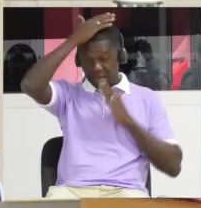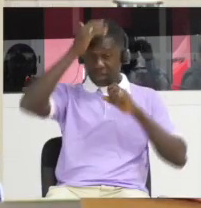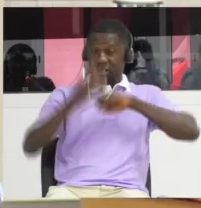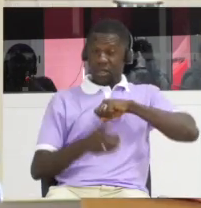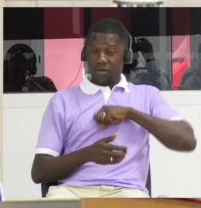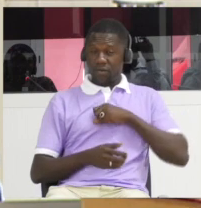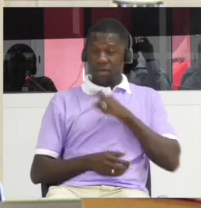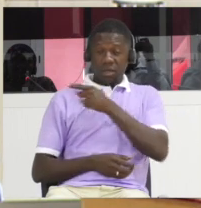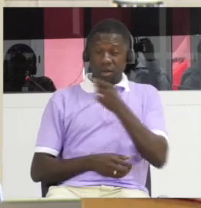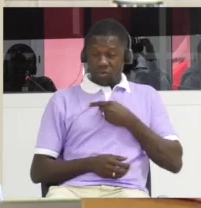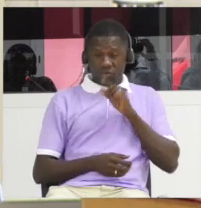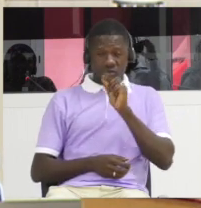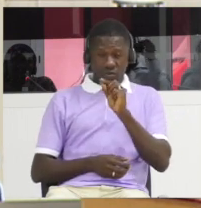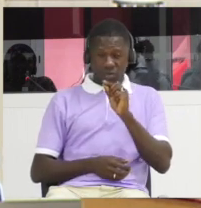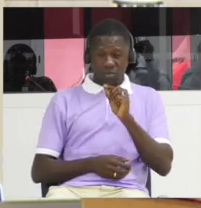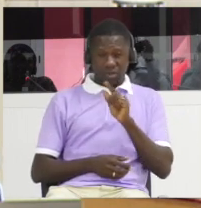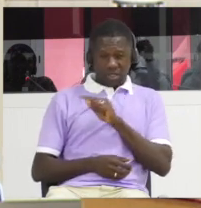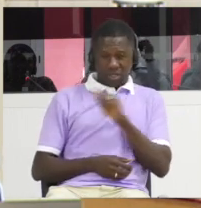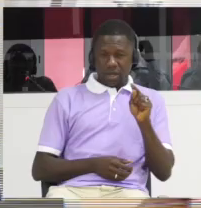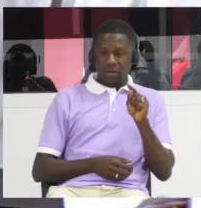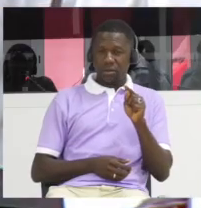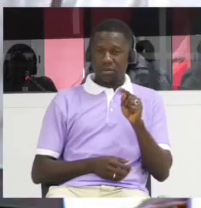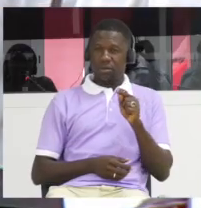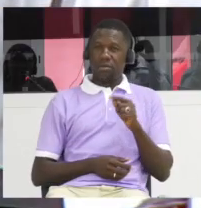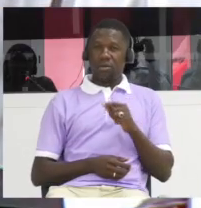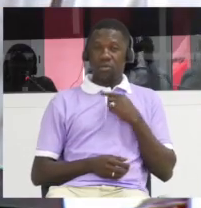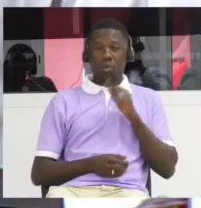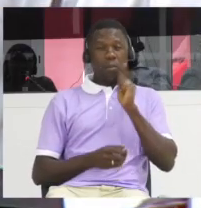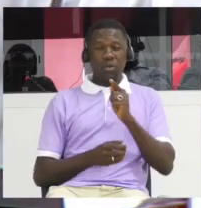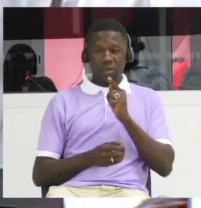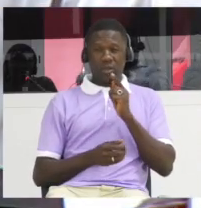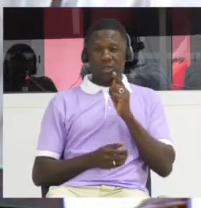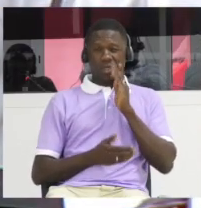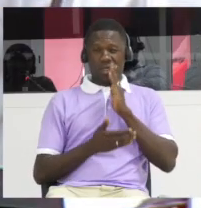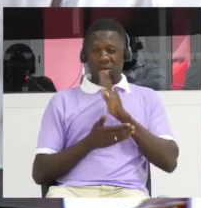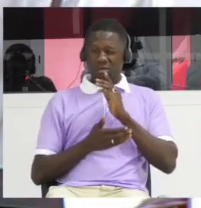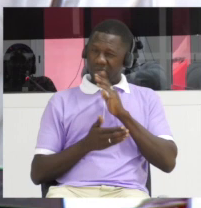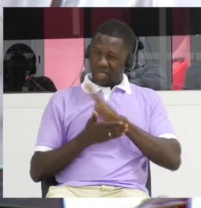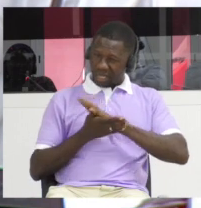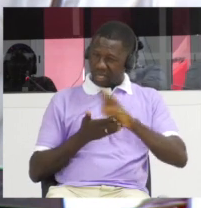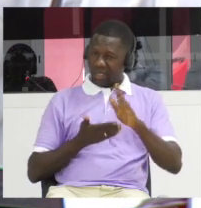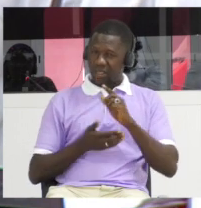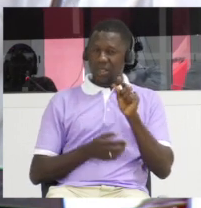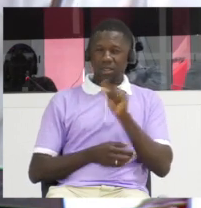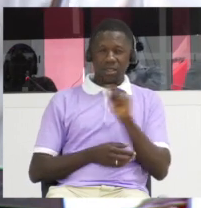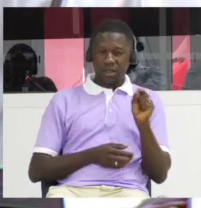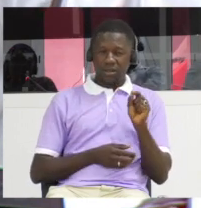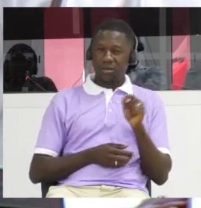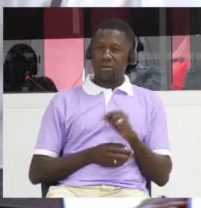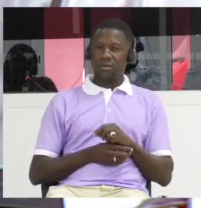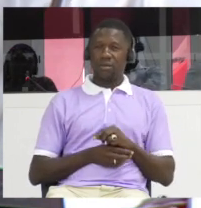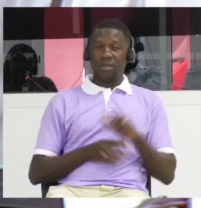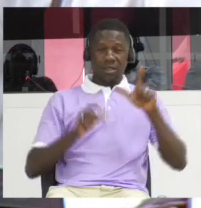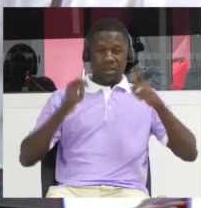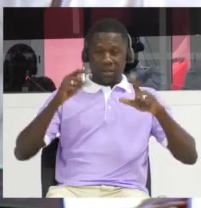itself, there was some dash, to put it bluntly, dash,